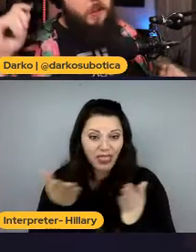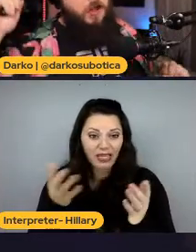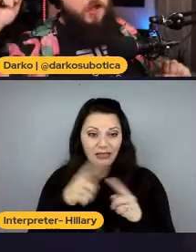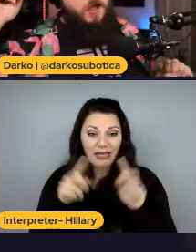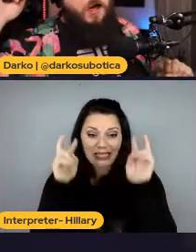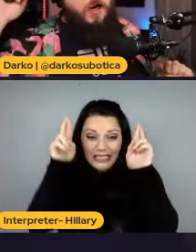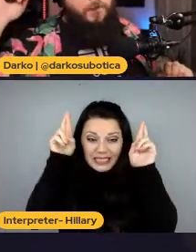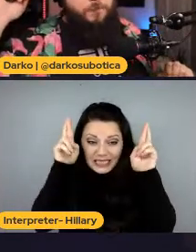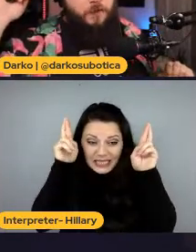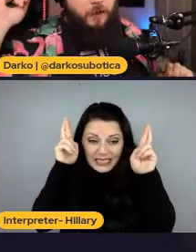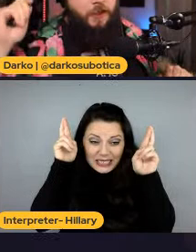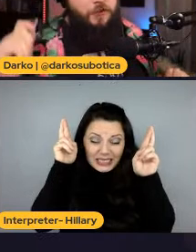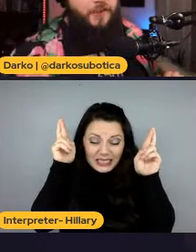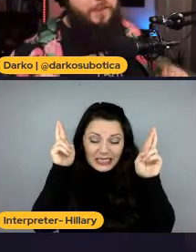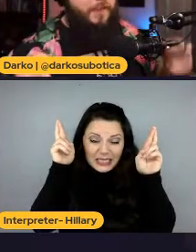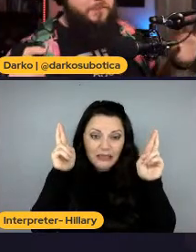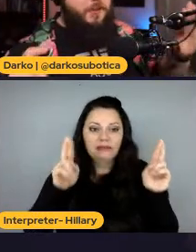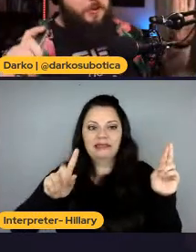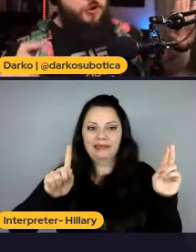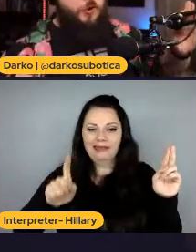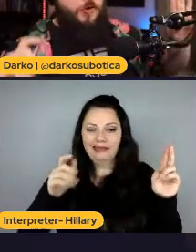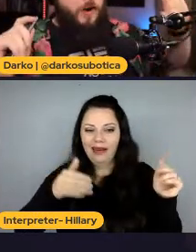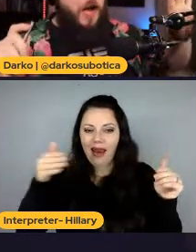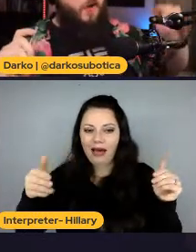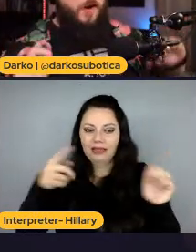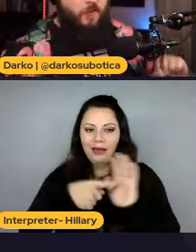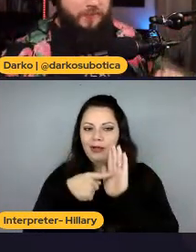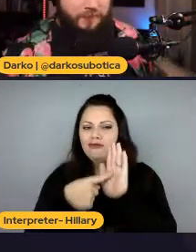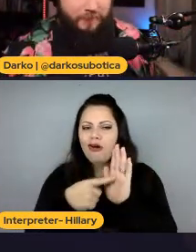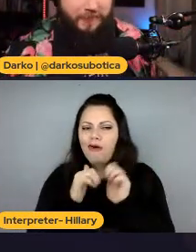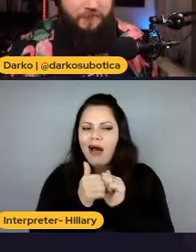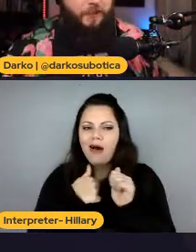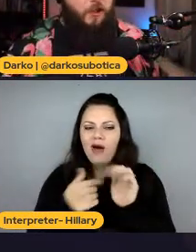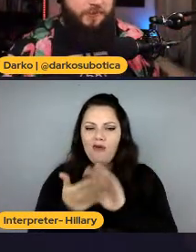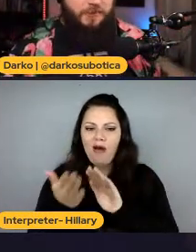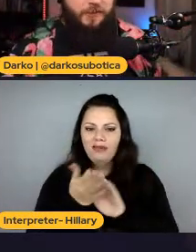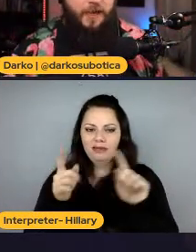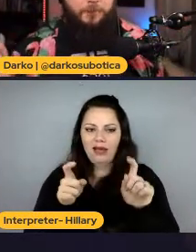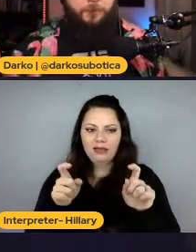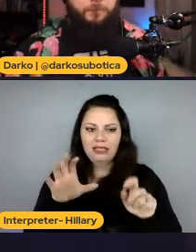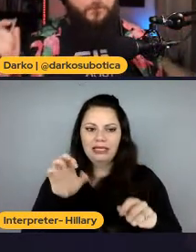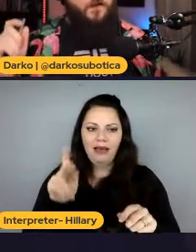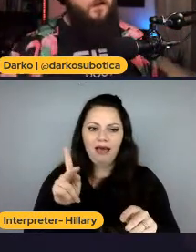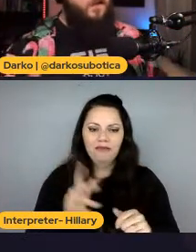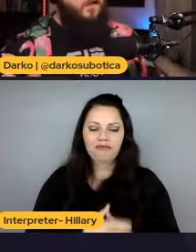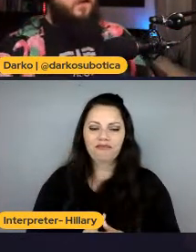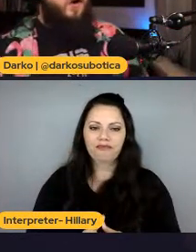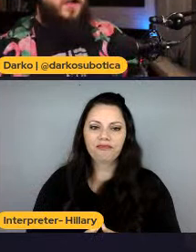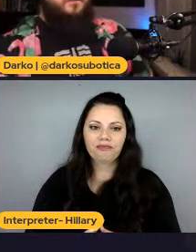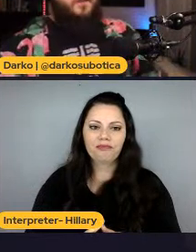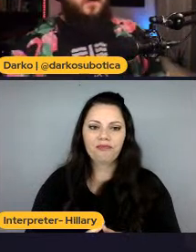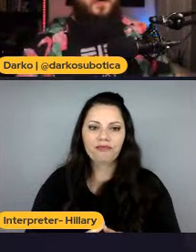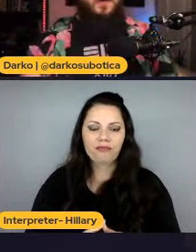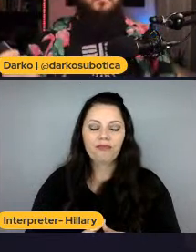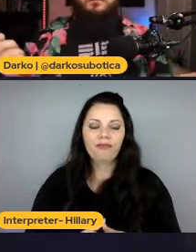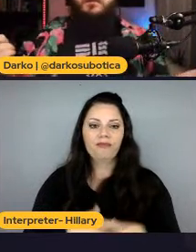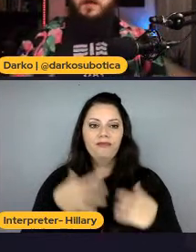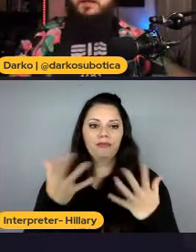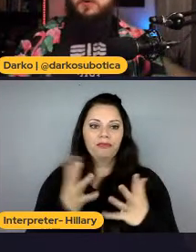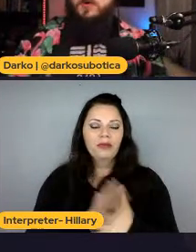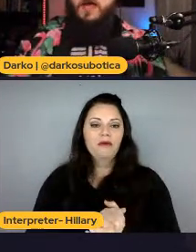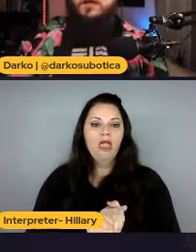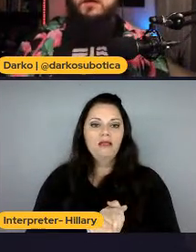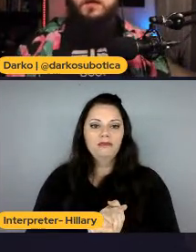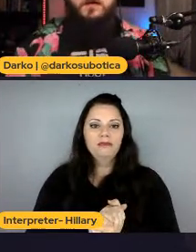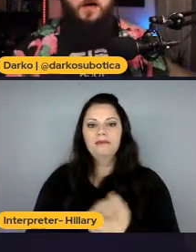crossed. Clicking on the next slide, let me actually show you how I run some testing on CDK. All right,